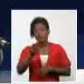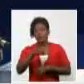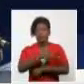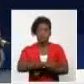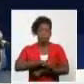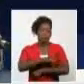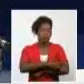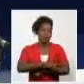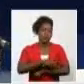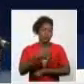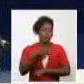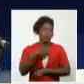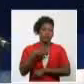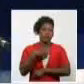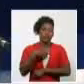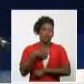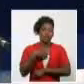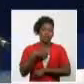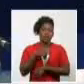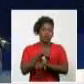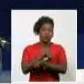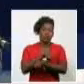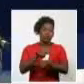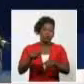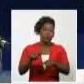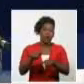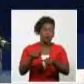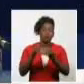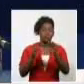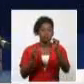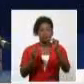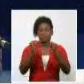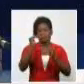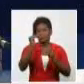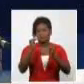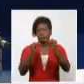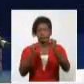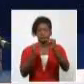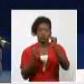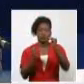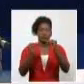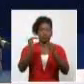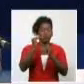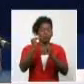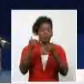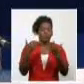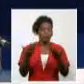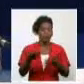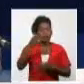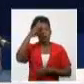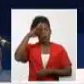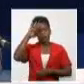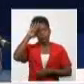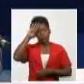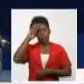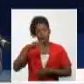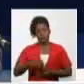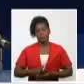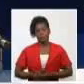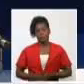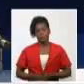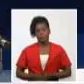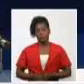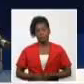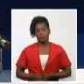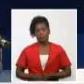30, exceeds the number of confirmed cases. When we see that in the graph